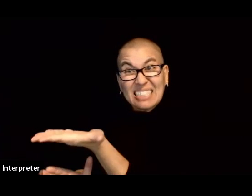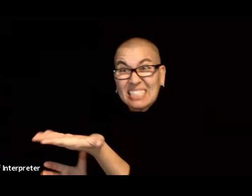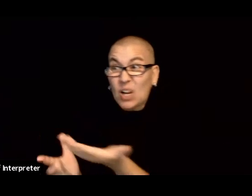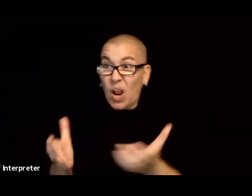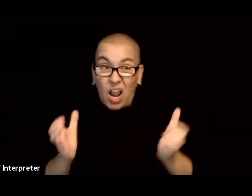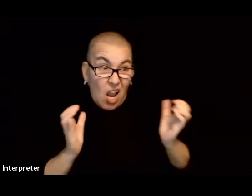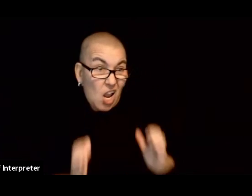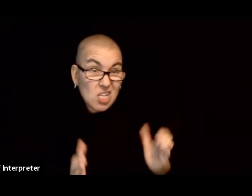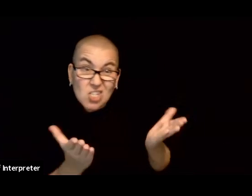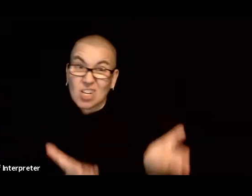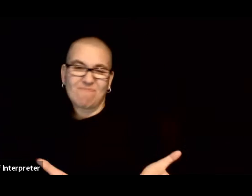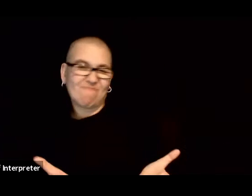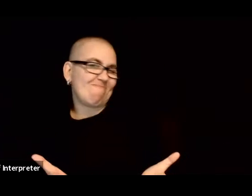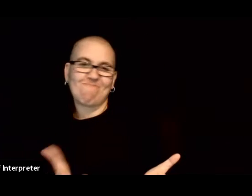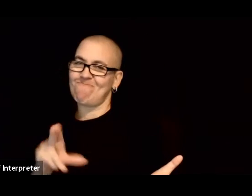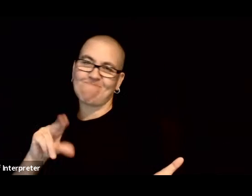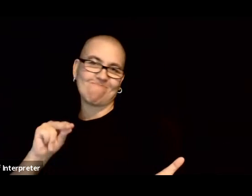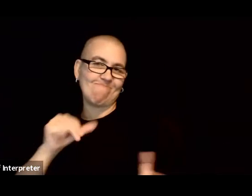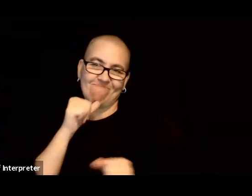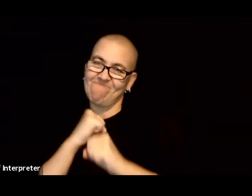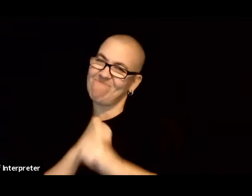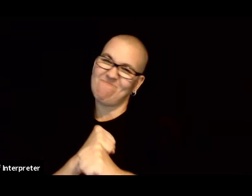we've recommended the cloth mask.